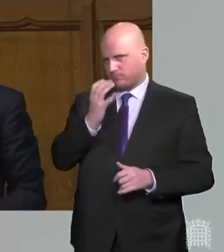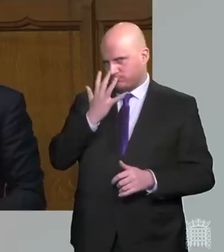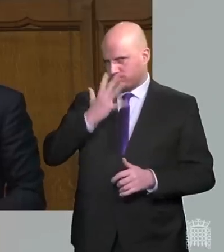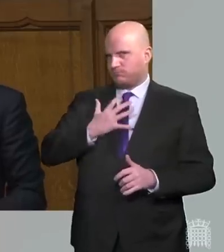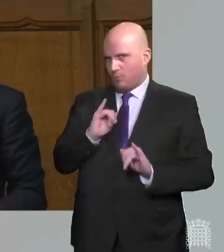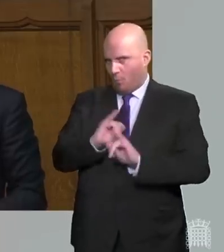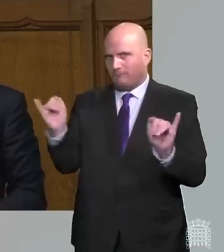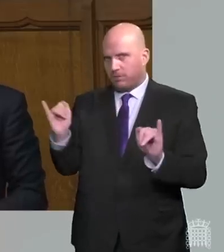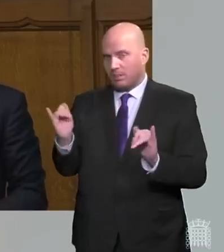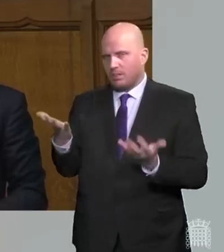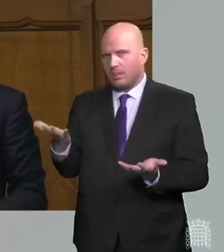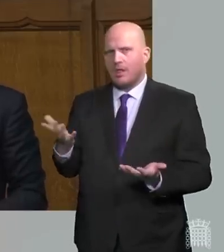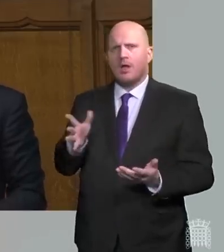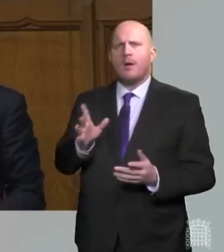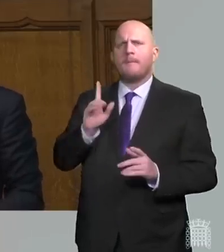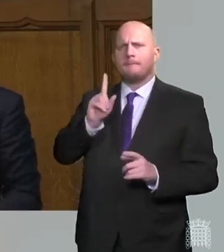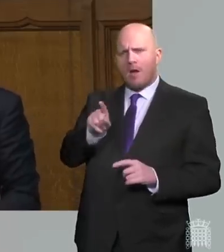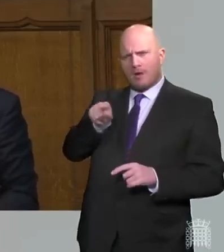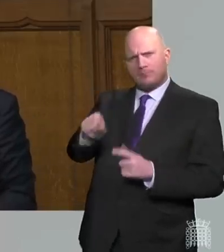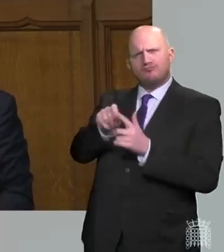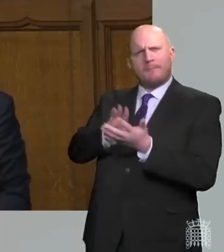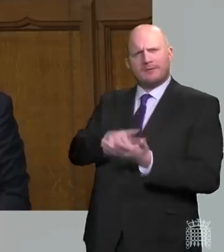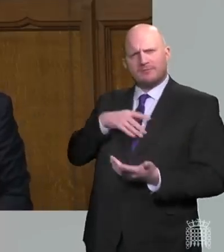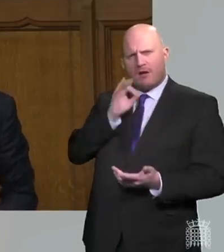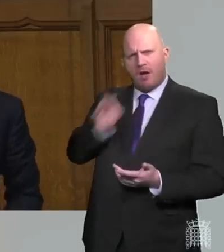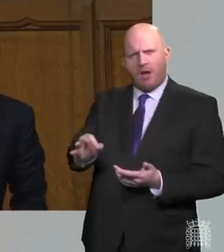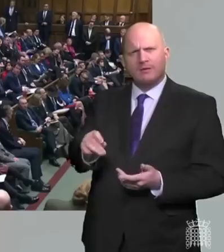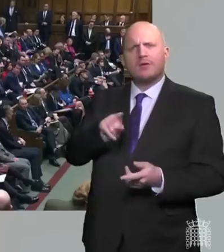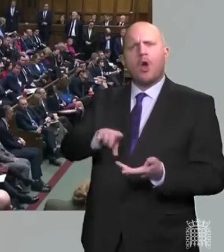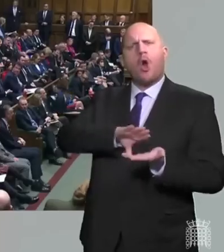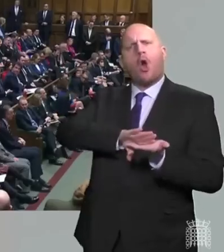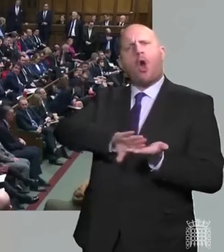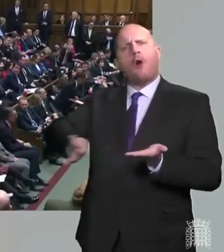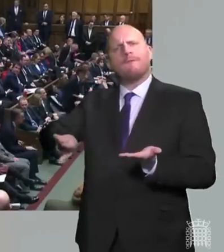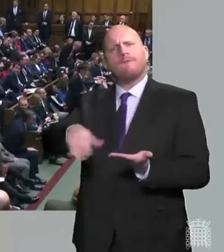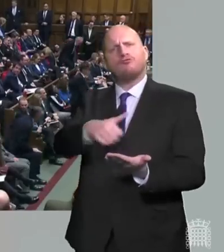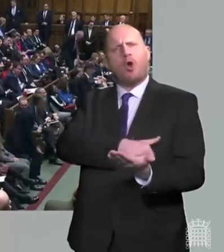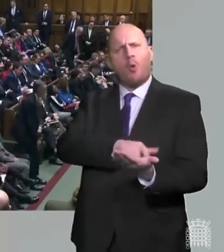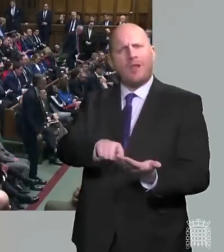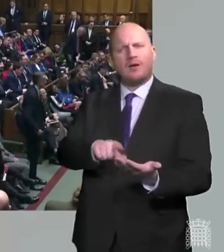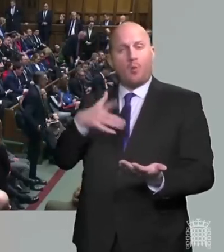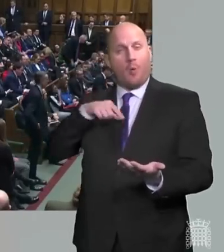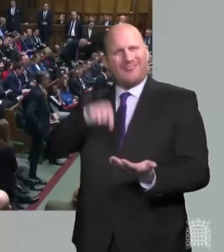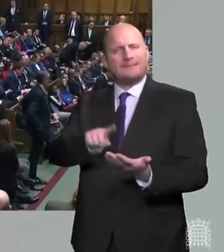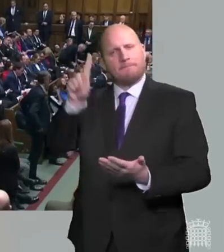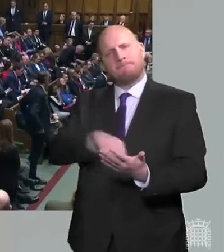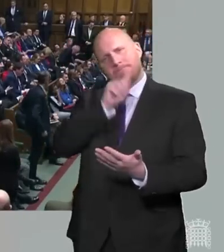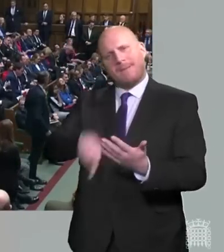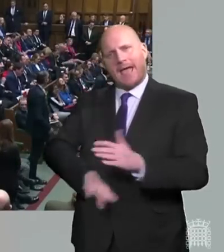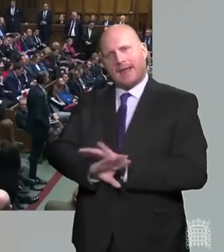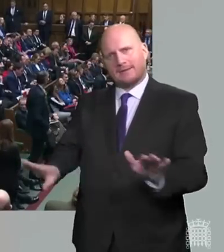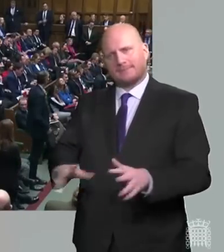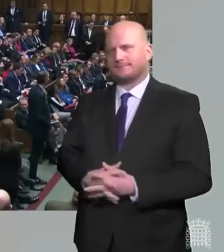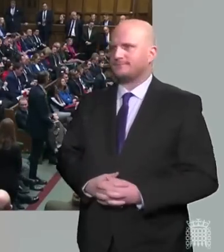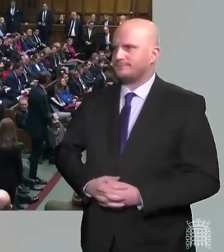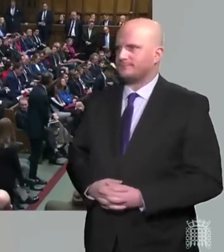honourable friend do to ensure that we now permanently exclude off-rolling from our schools? Prime Minister. Well, my honourable